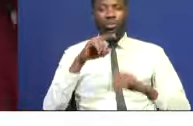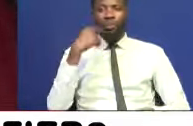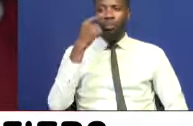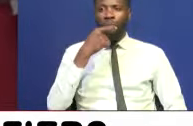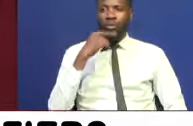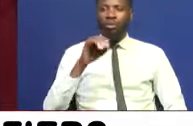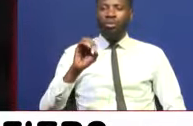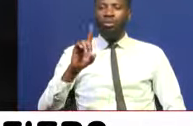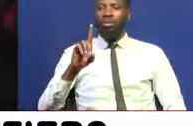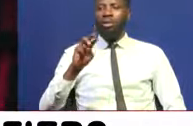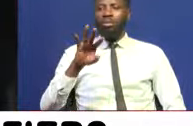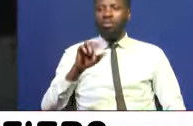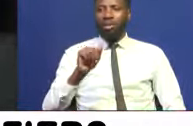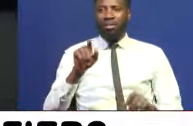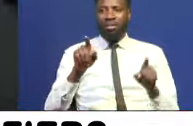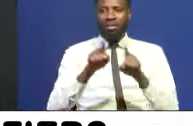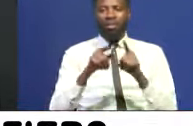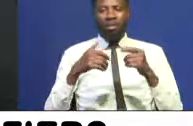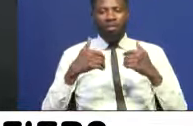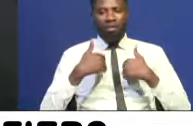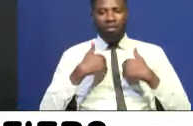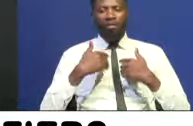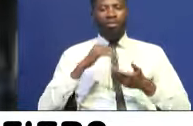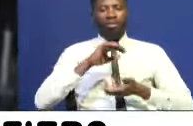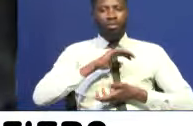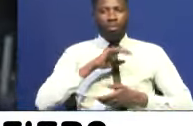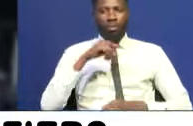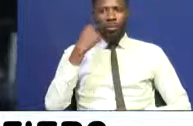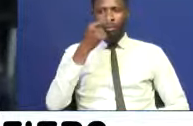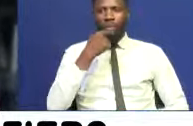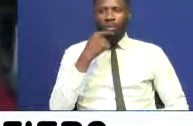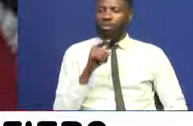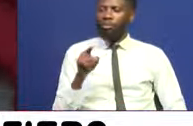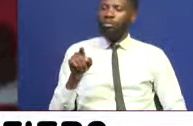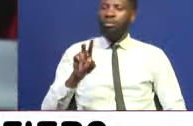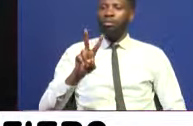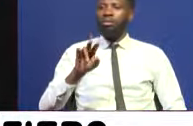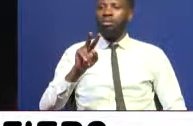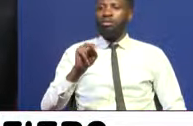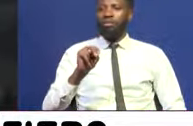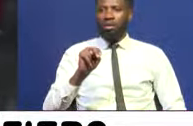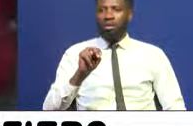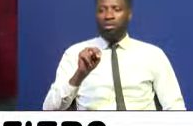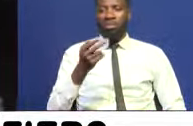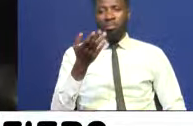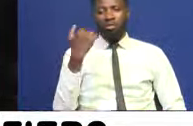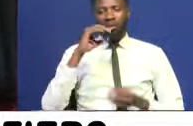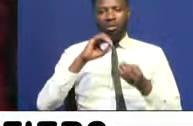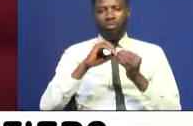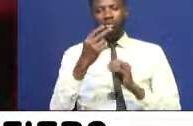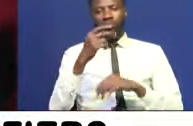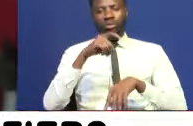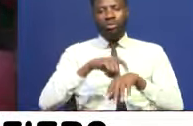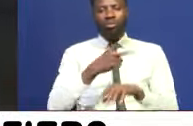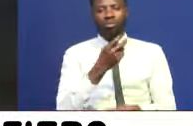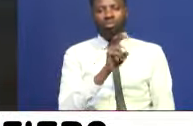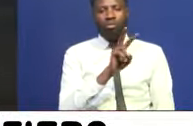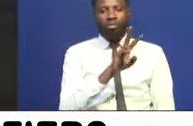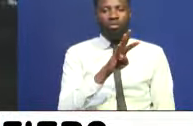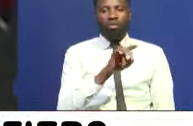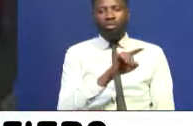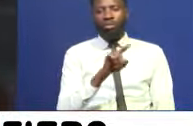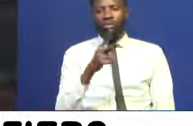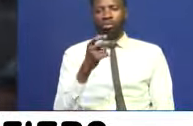Berlino Debma and features Kibra Stars women goalkeeper Vivian Chionzo, who finished second in the 2024-25